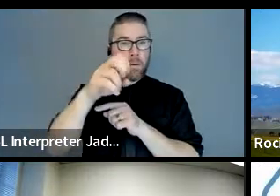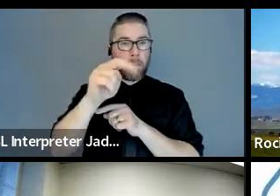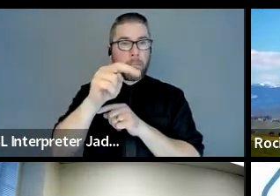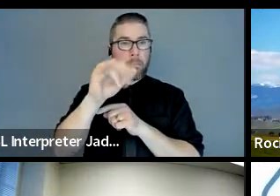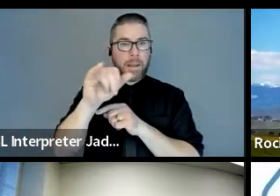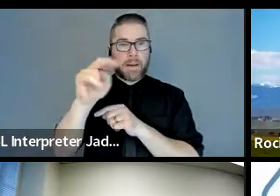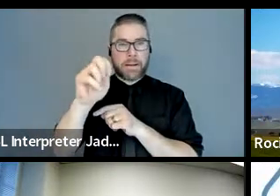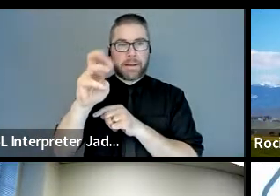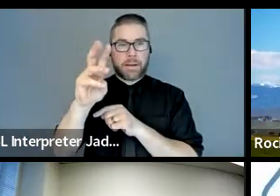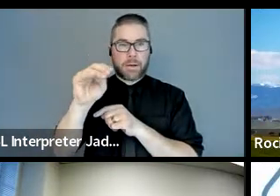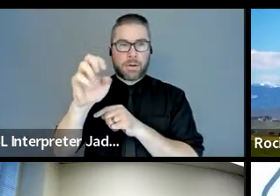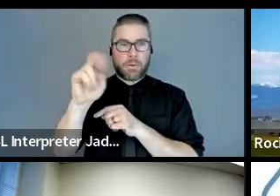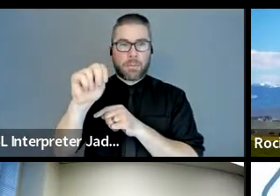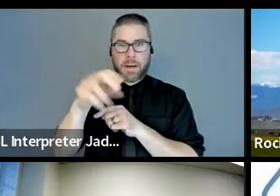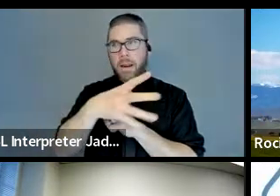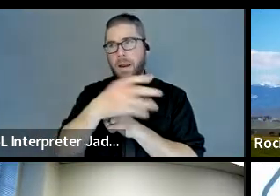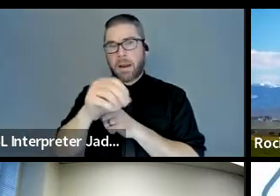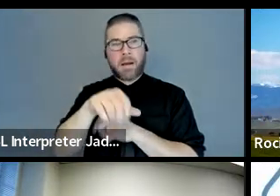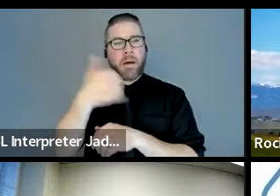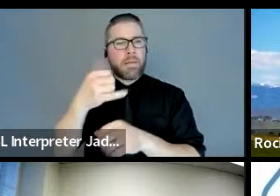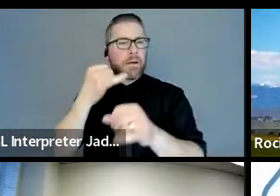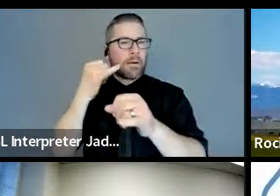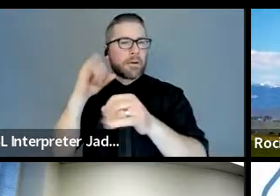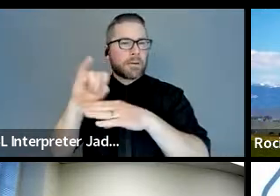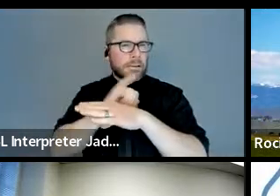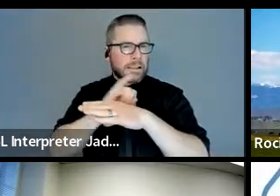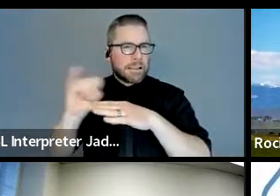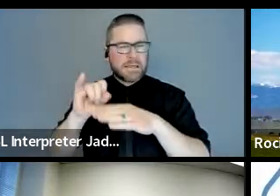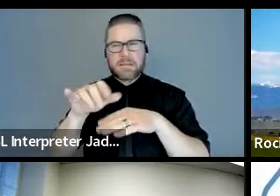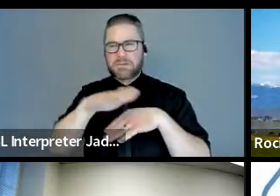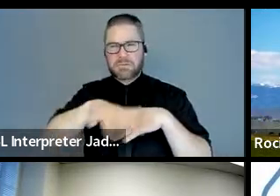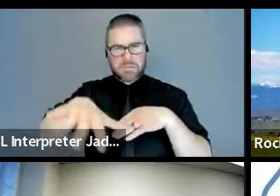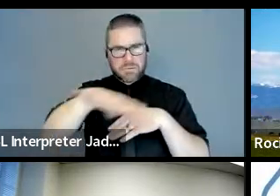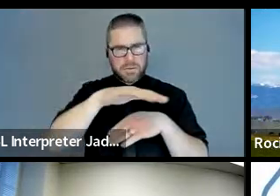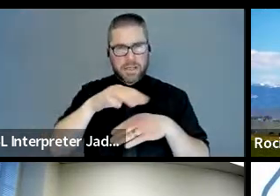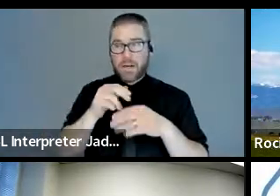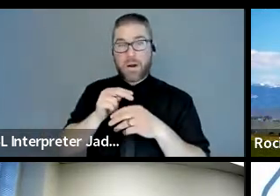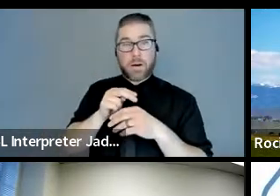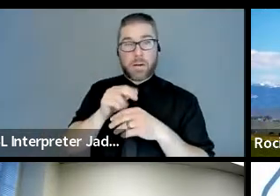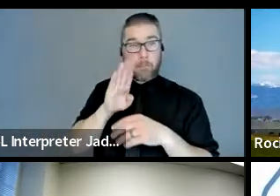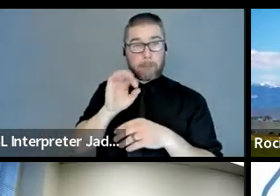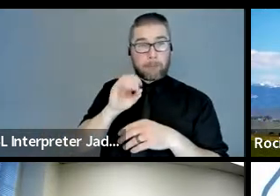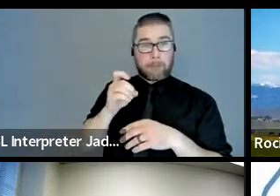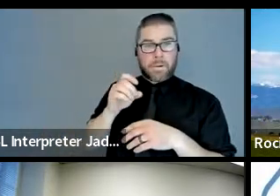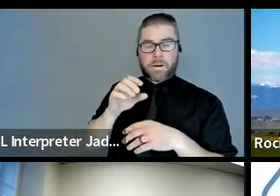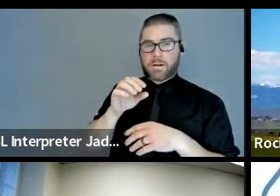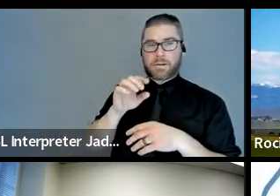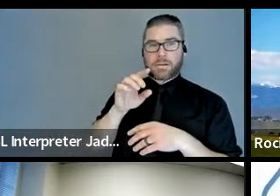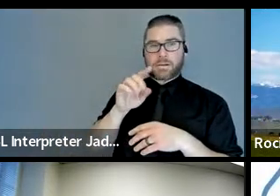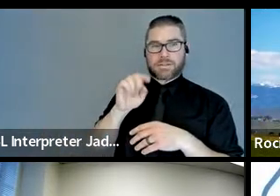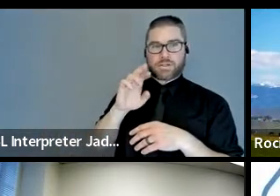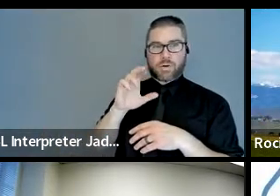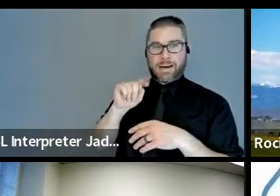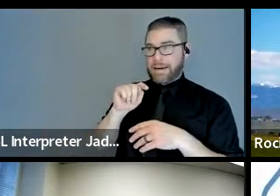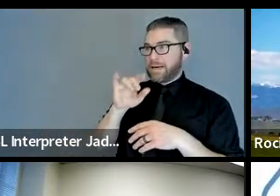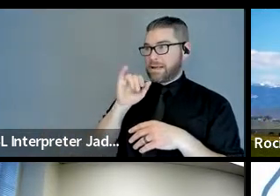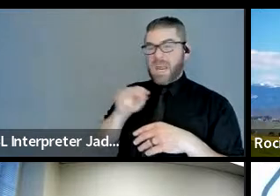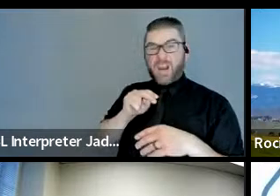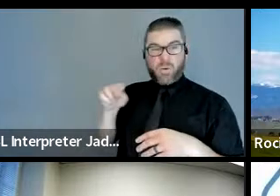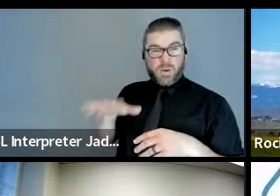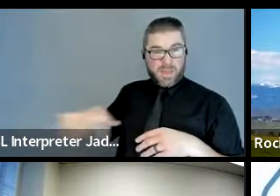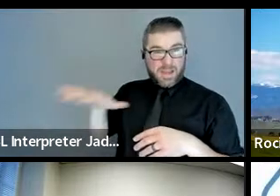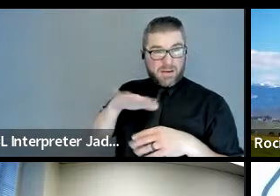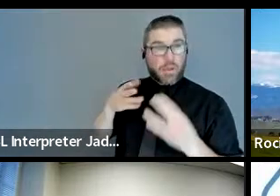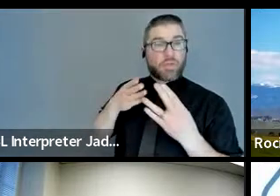industrial businesses north of Boggs Tract through the improvements that we're talking about on Ventura. So while